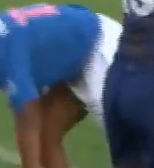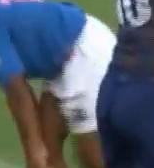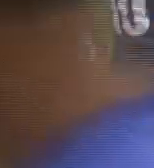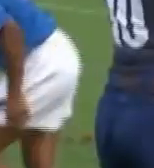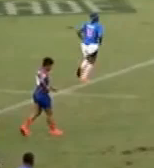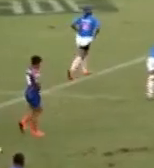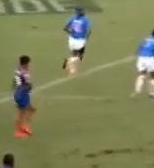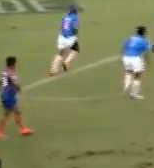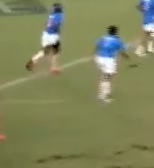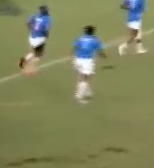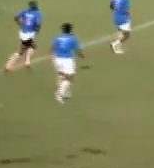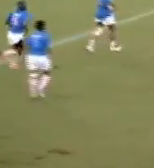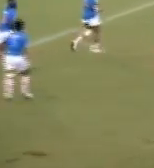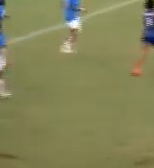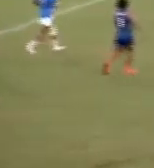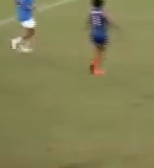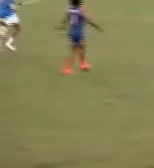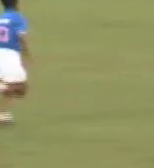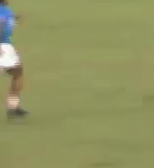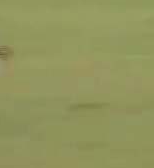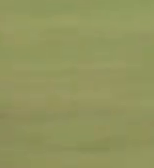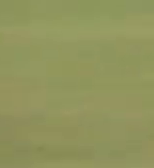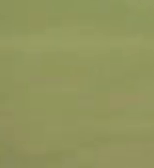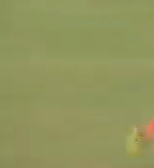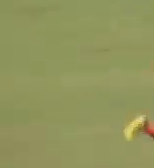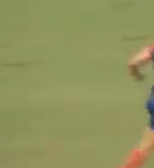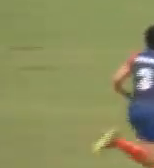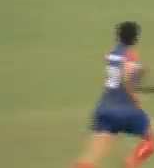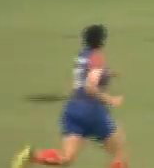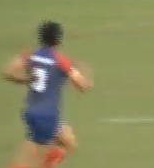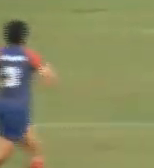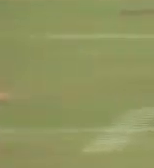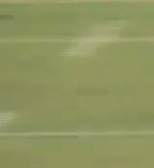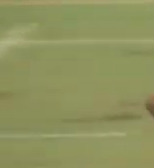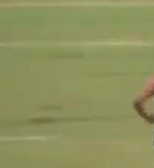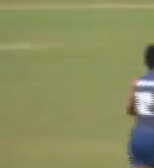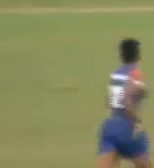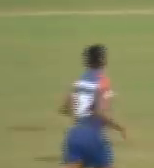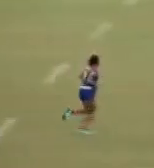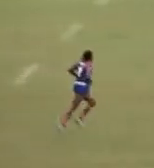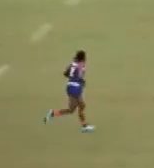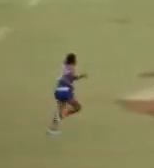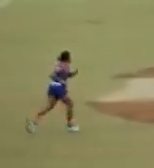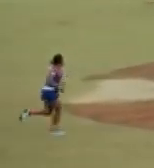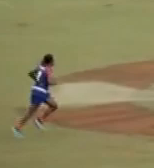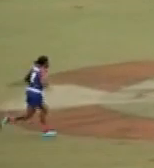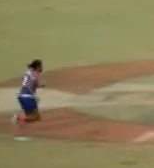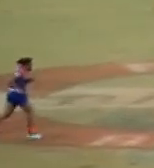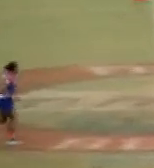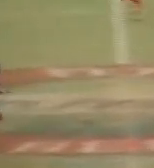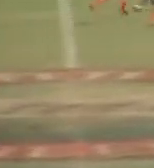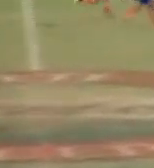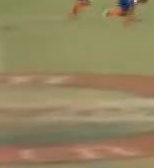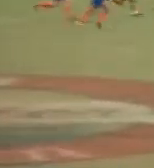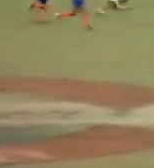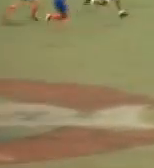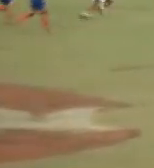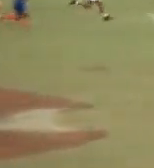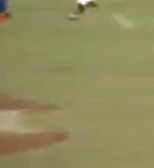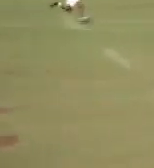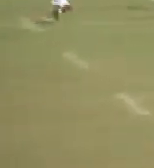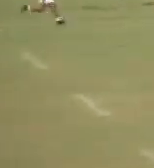Great try. Out it comes. That is in the form of and running away. The winger for Rokotina Deva for Police